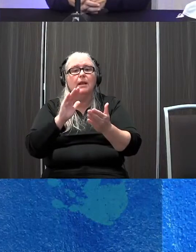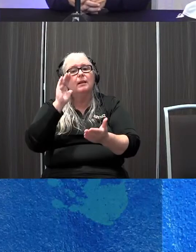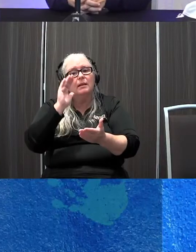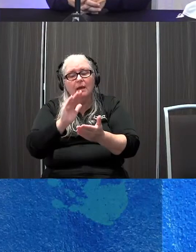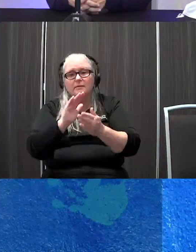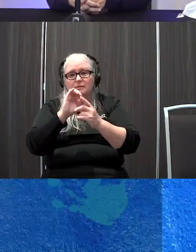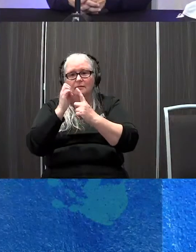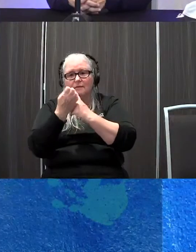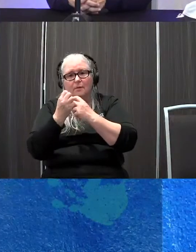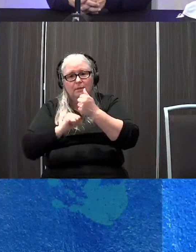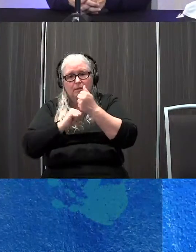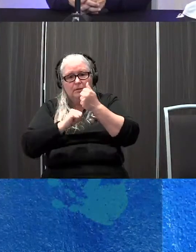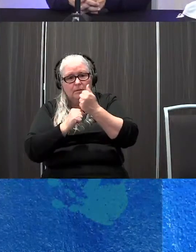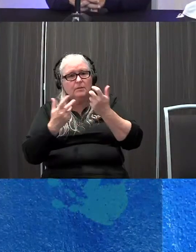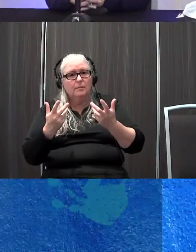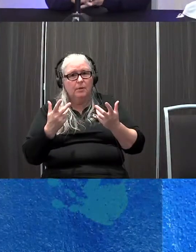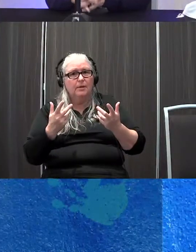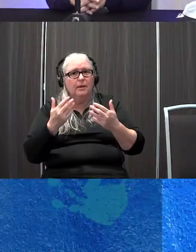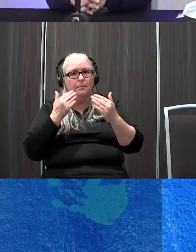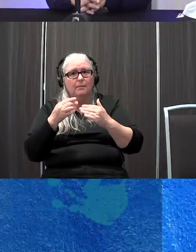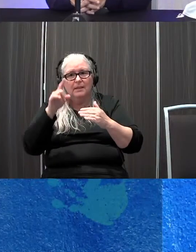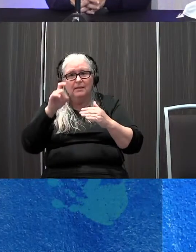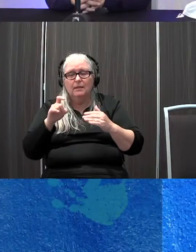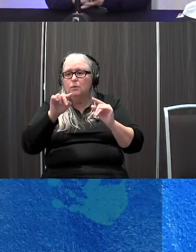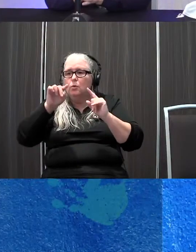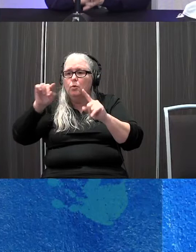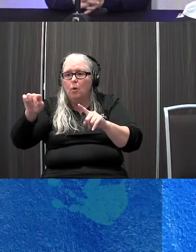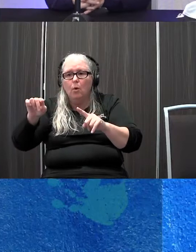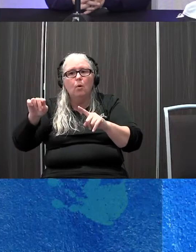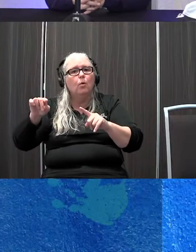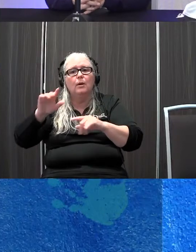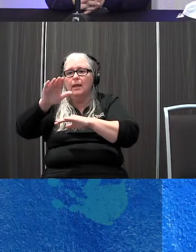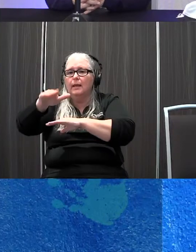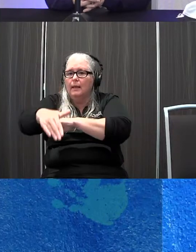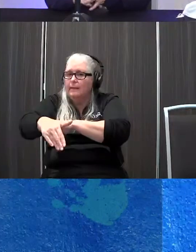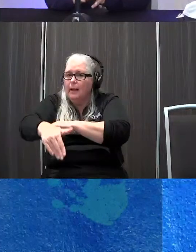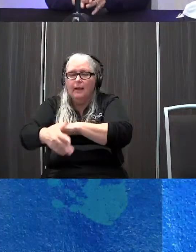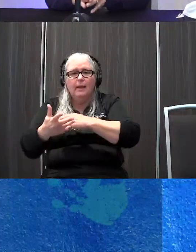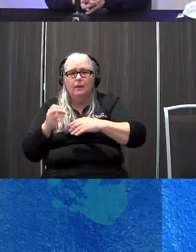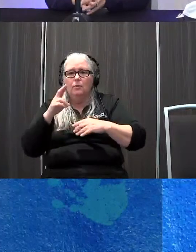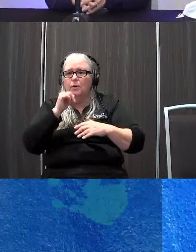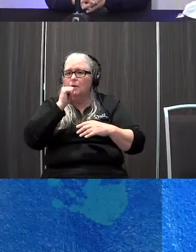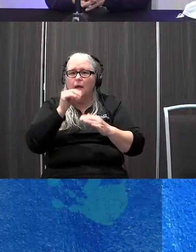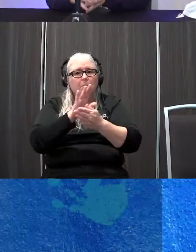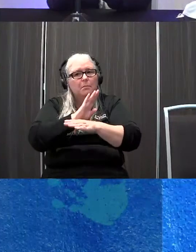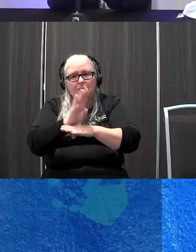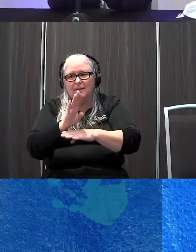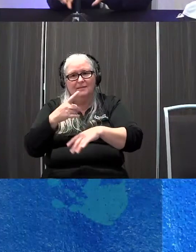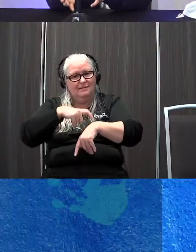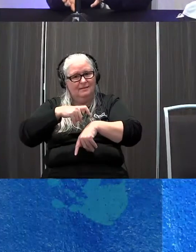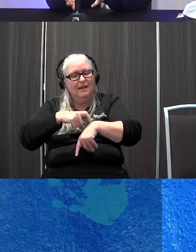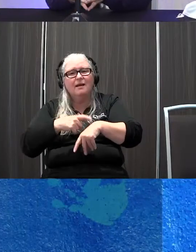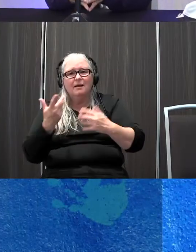be successful going to the grocery store is going on off hours when it's not totally chaotic. So there's lots we can do to make it